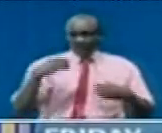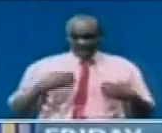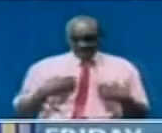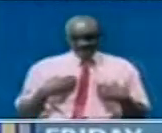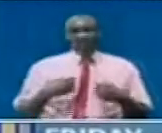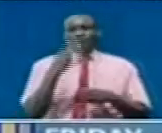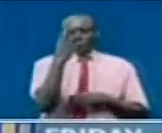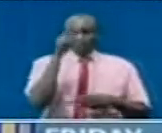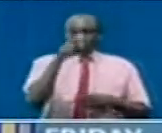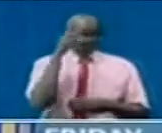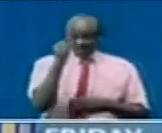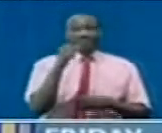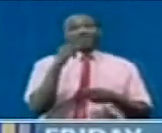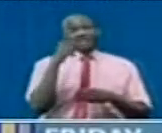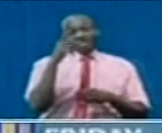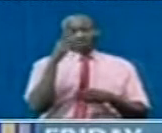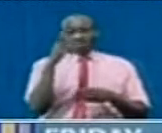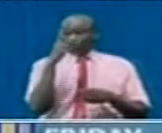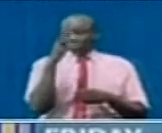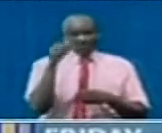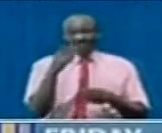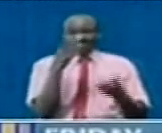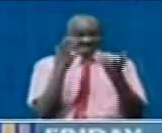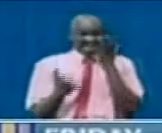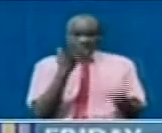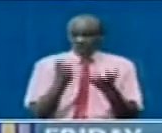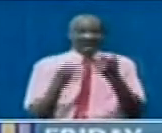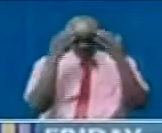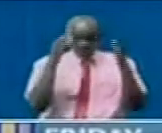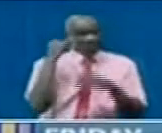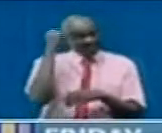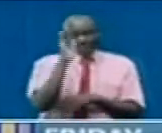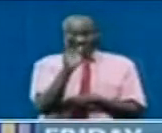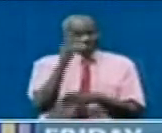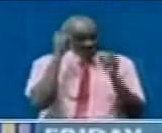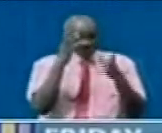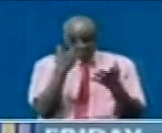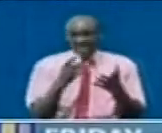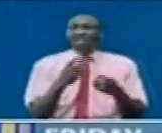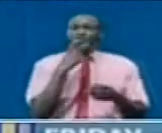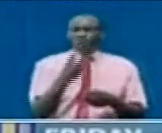approximately 4.5 kilograms. Why did he do this? I have no idea, but it cost him